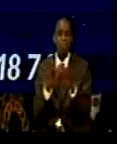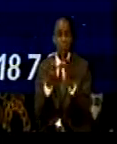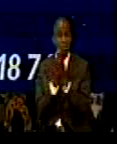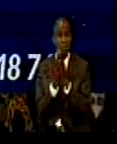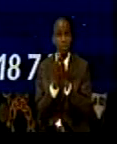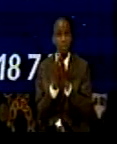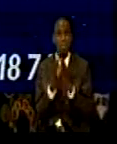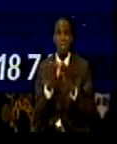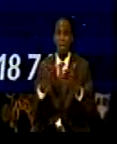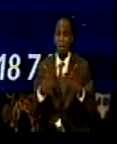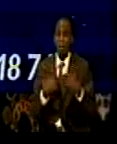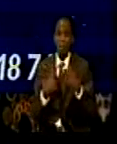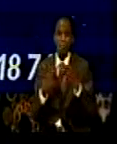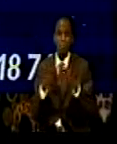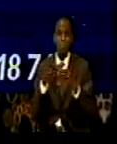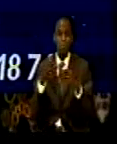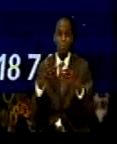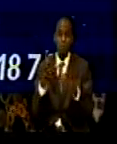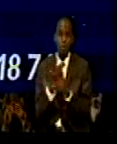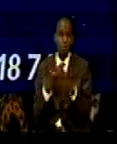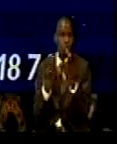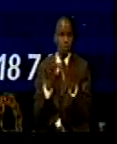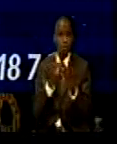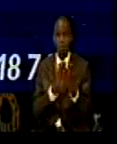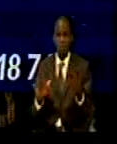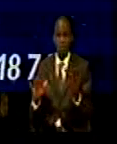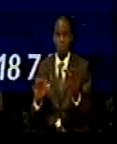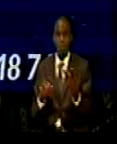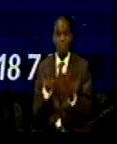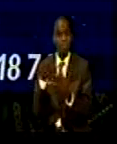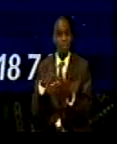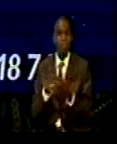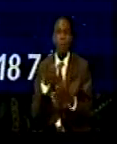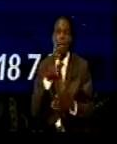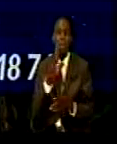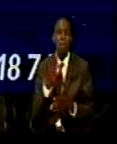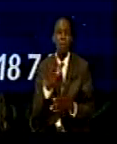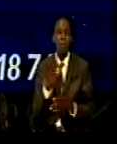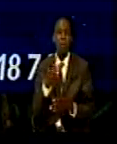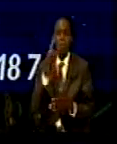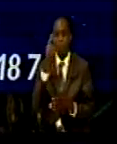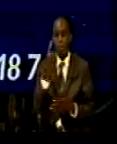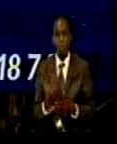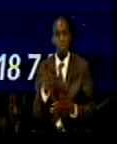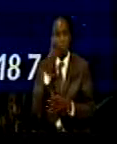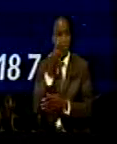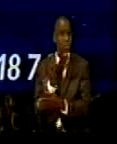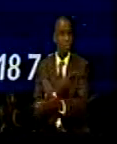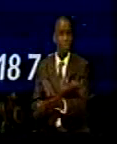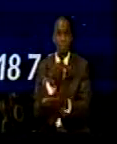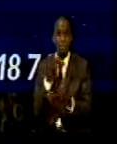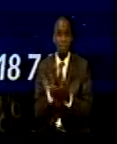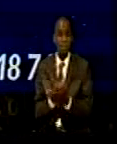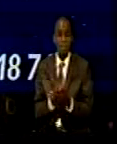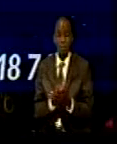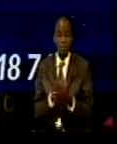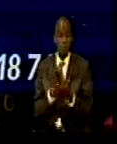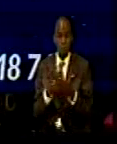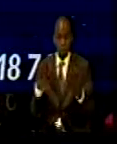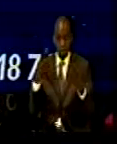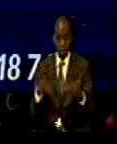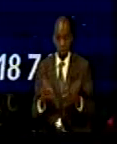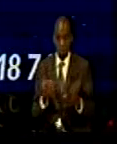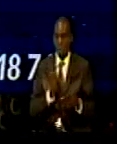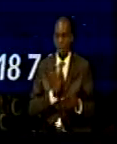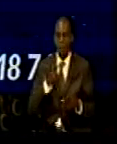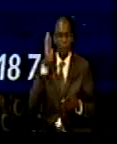children. And something happened now. And I said, I am not going to my house with this miracle. I'm going to say